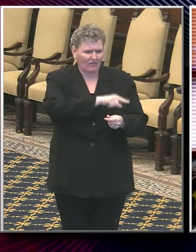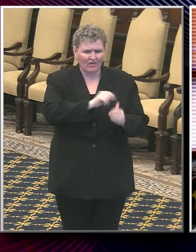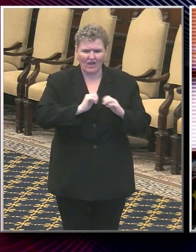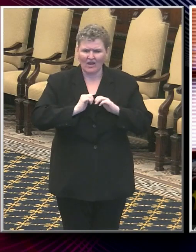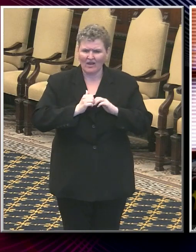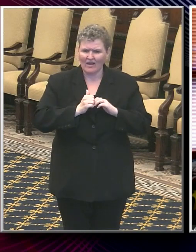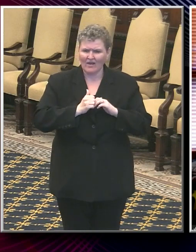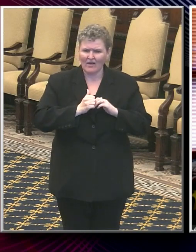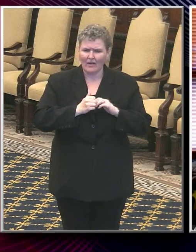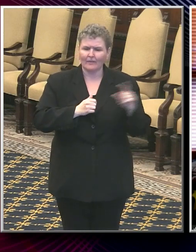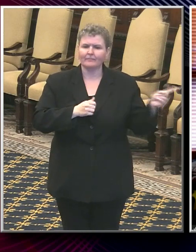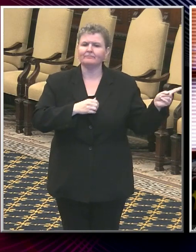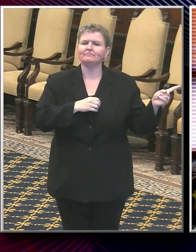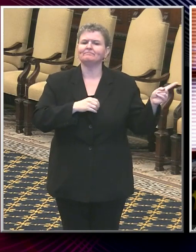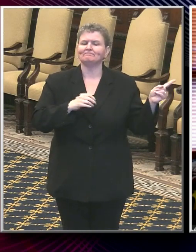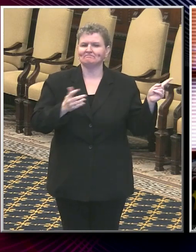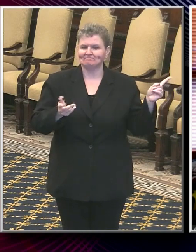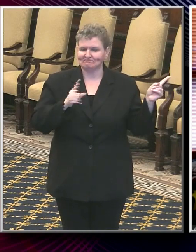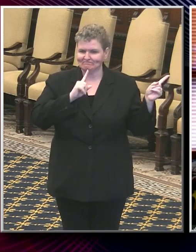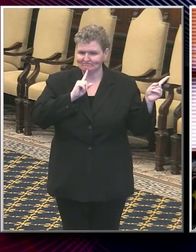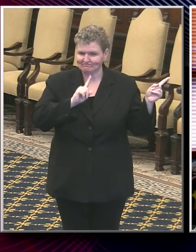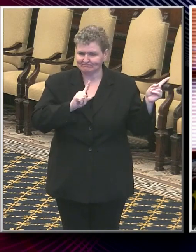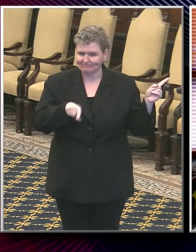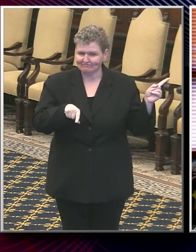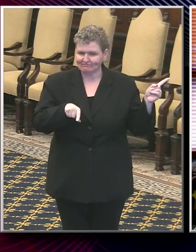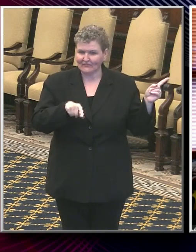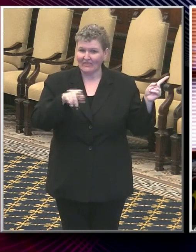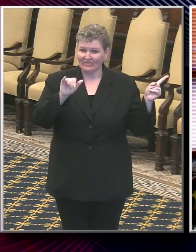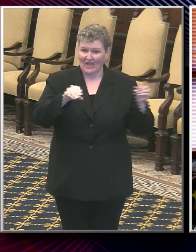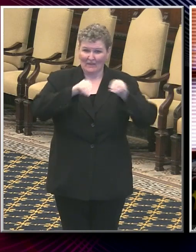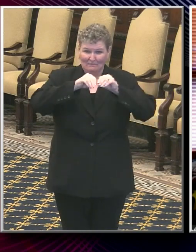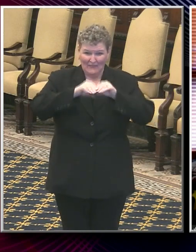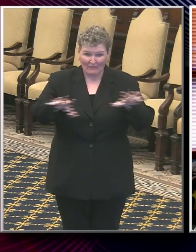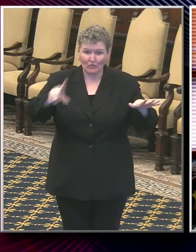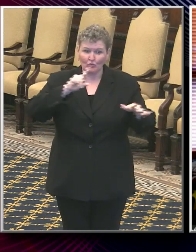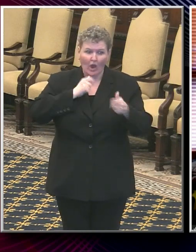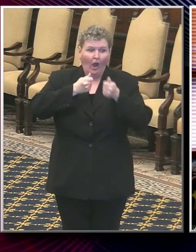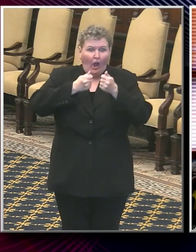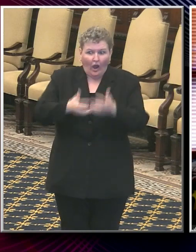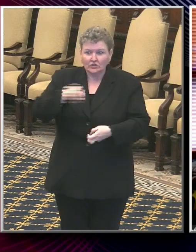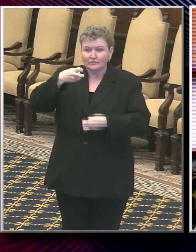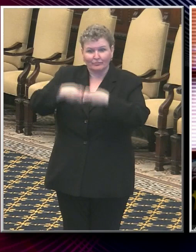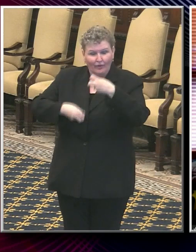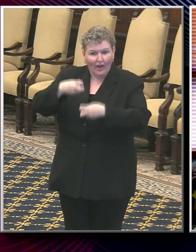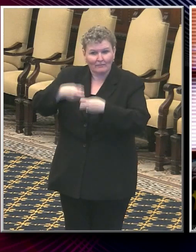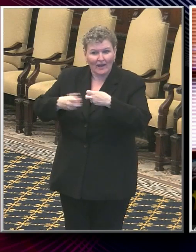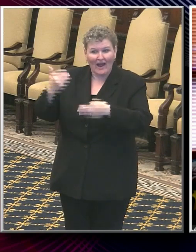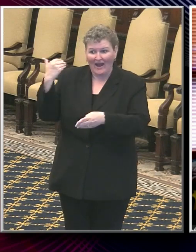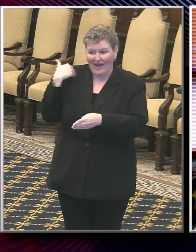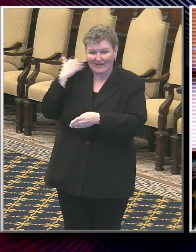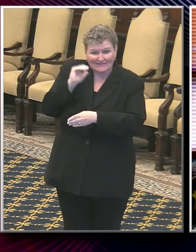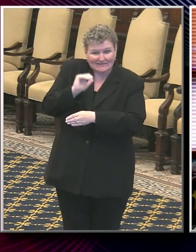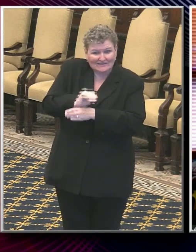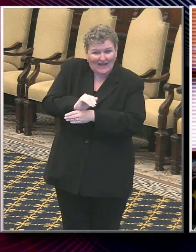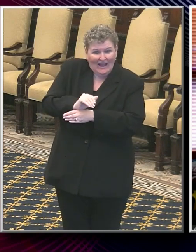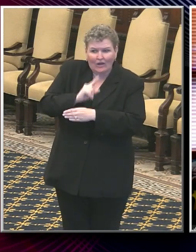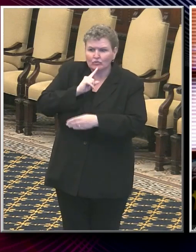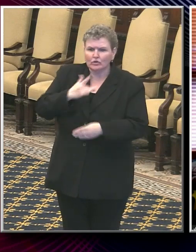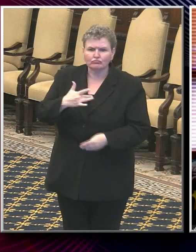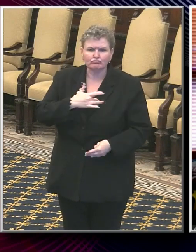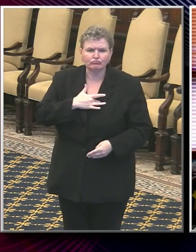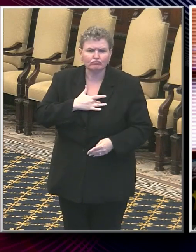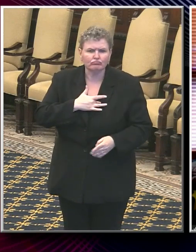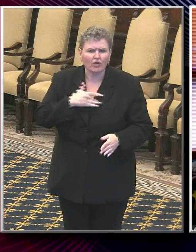is the root of the problem. I mean, as you saw last night with that poor little boy, that was inside the house with a gun